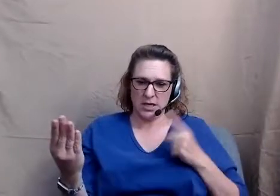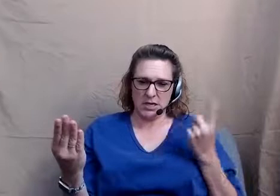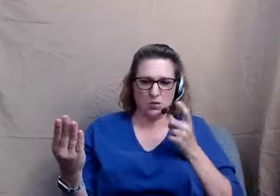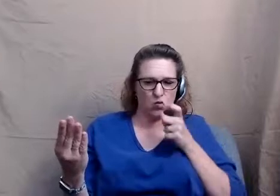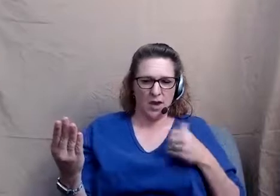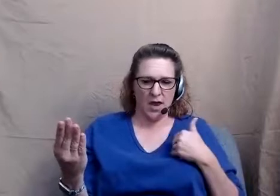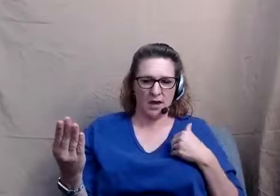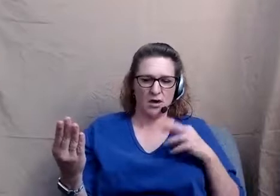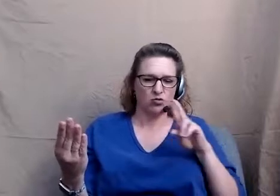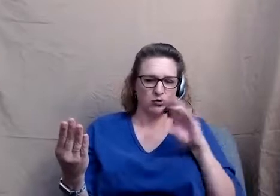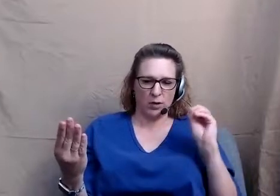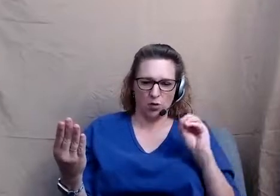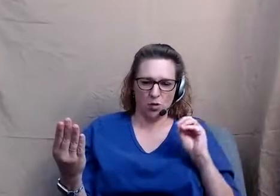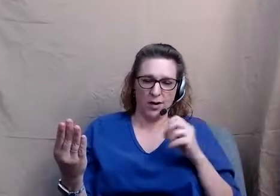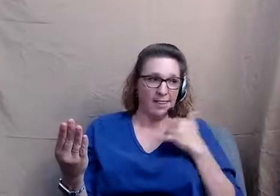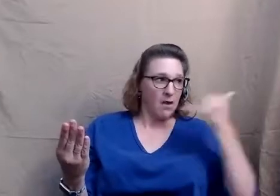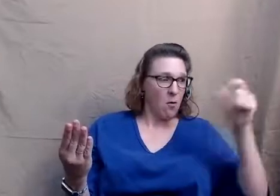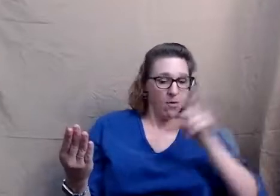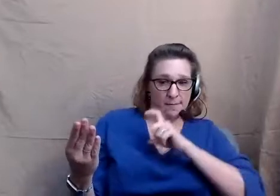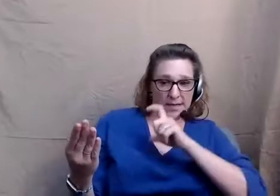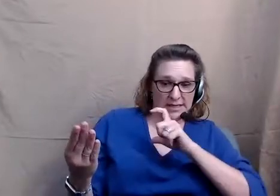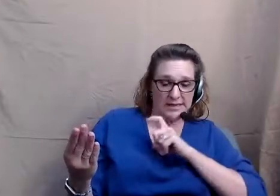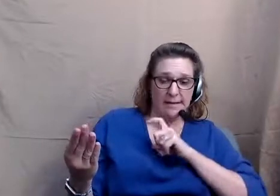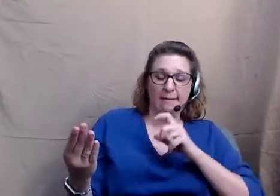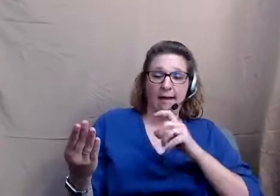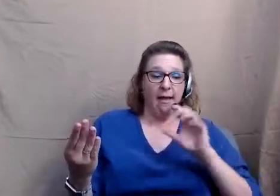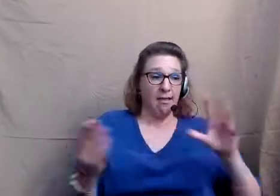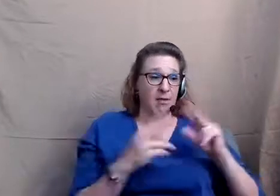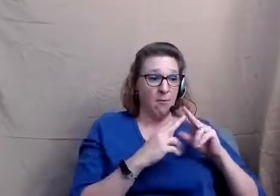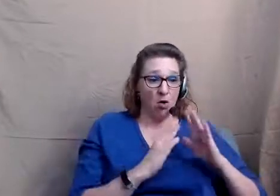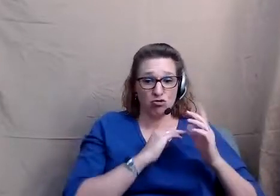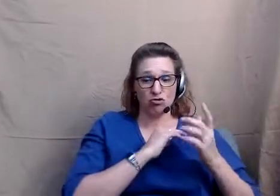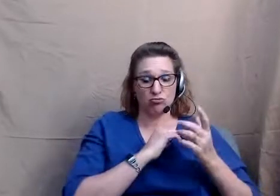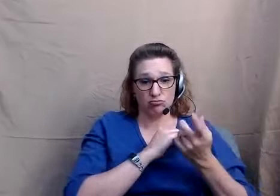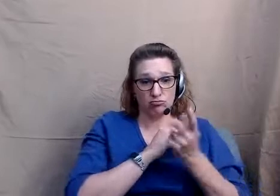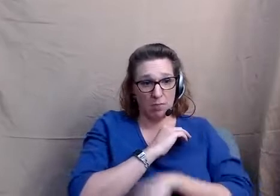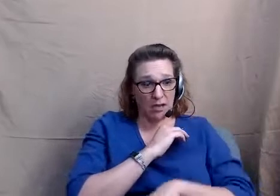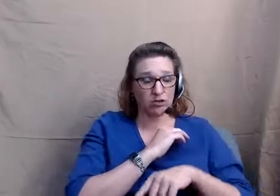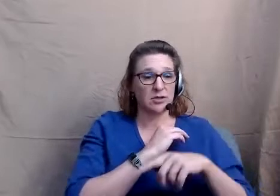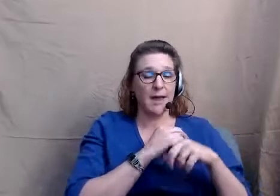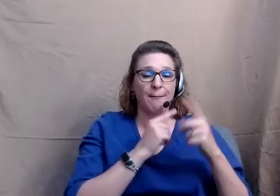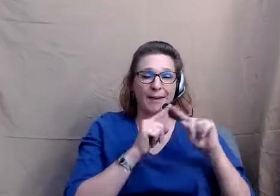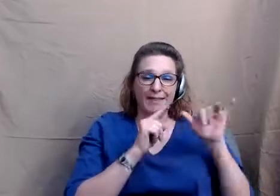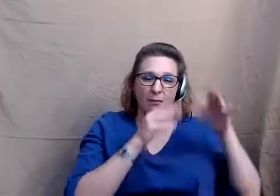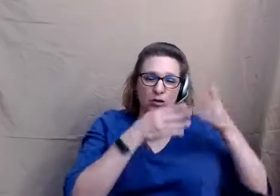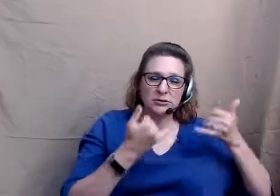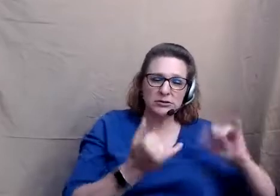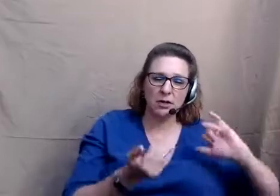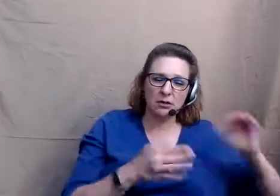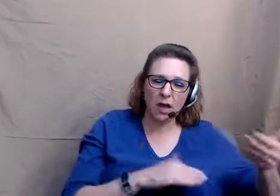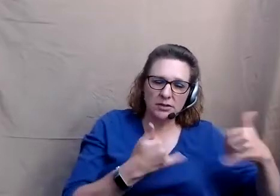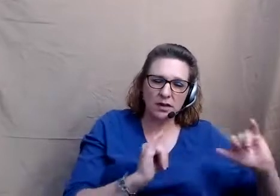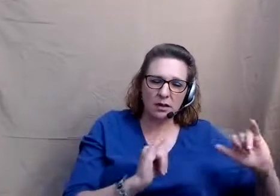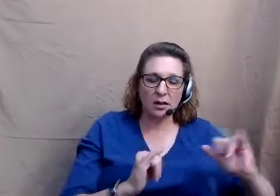order and called the police and prosecuted their partner and still ended up dead. The legal system fails to keep